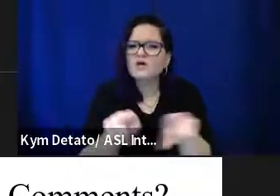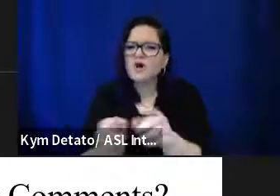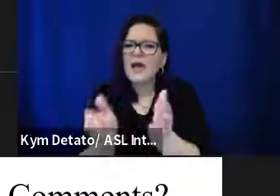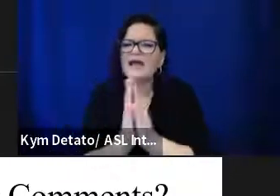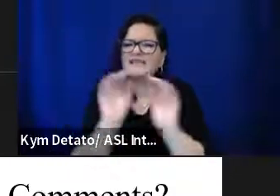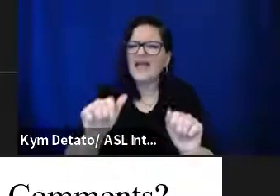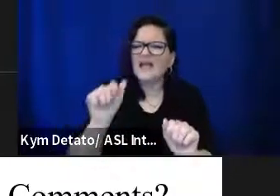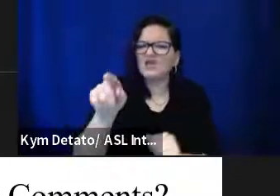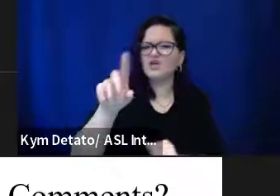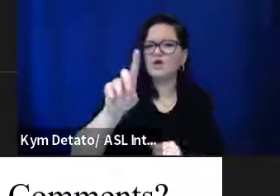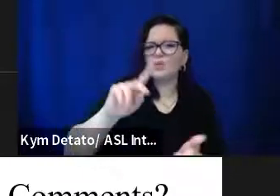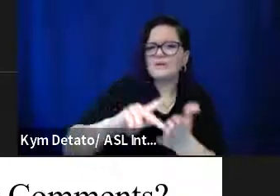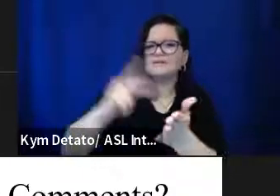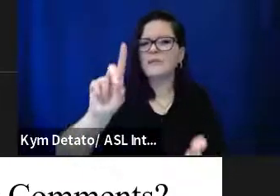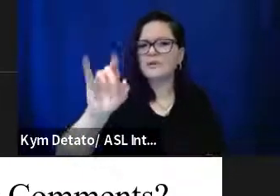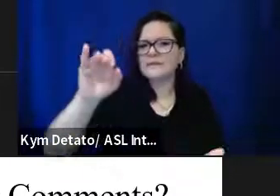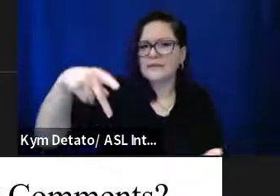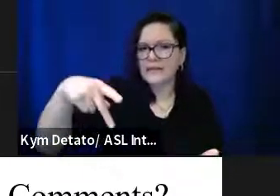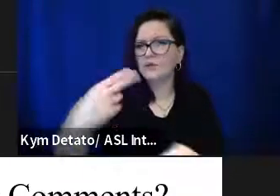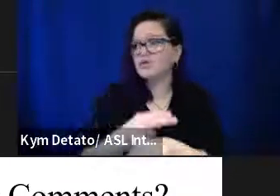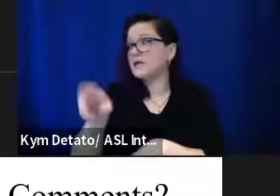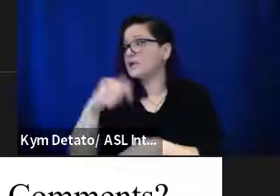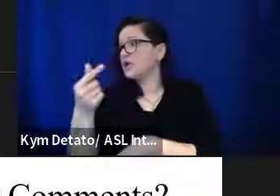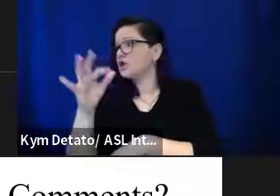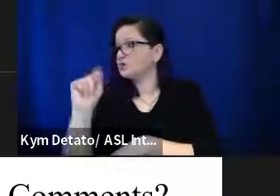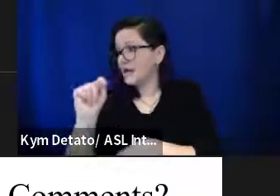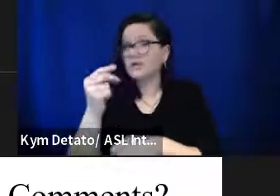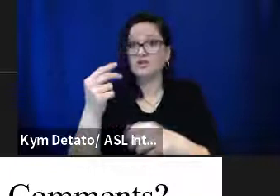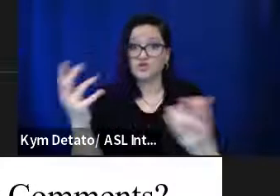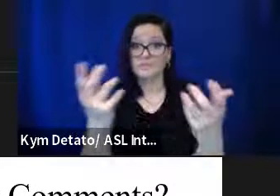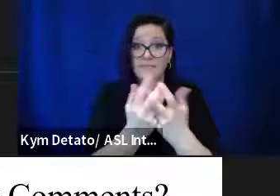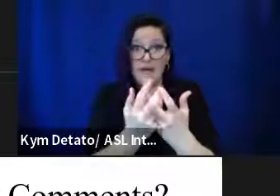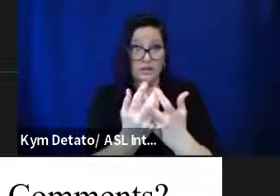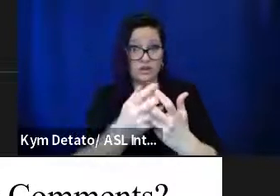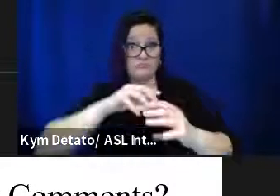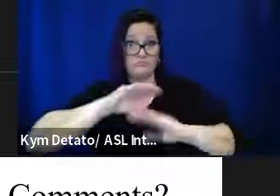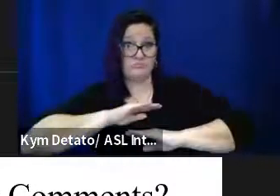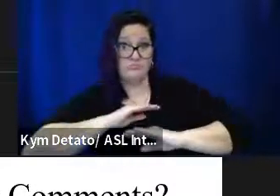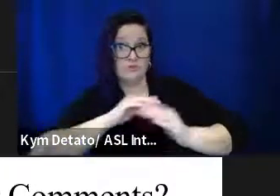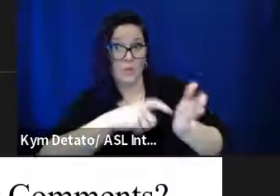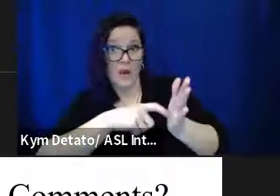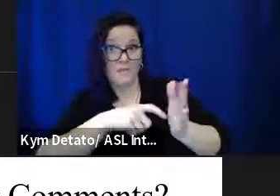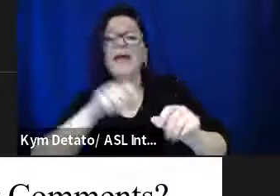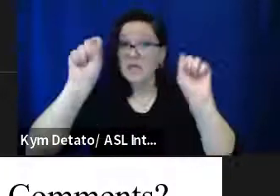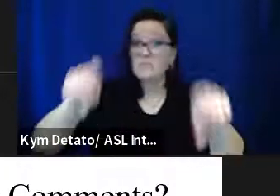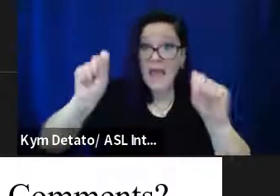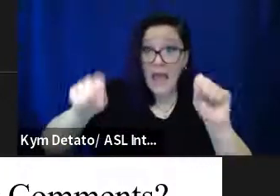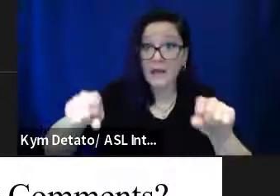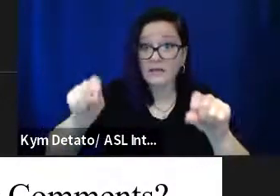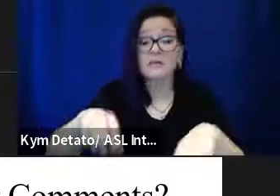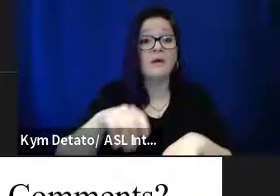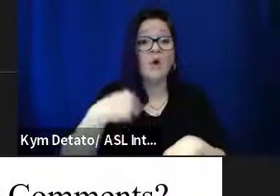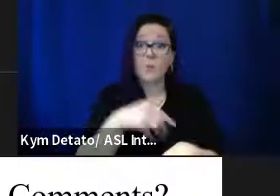dip by using another grant to meet the match requirement? Yes, you can. In fact, we will even allow you